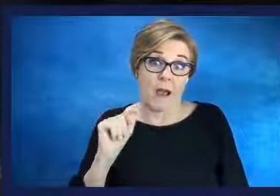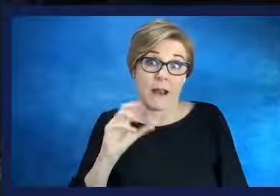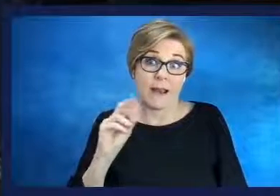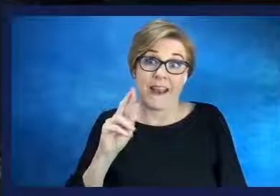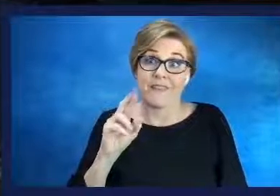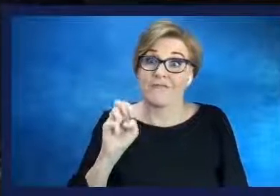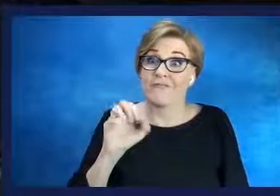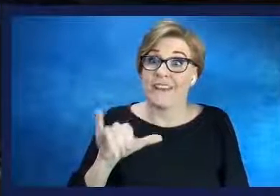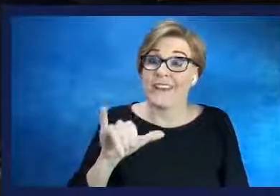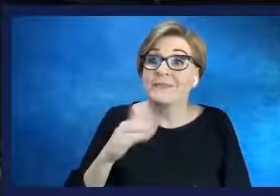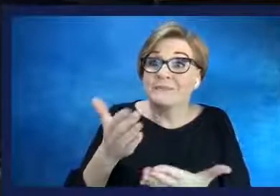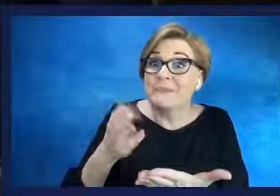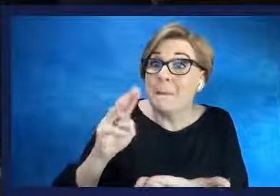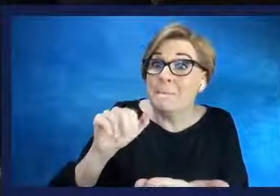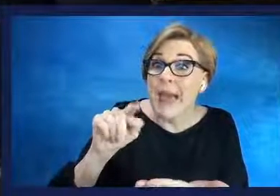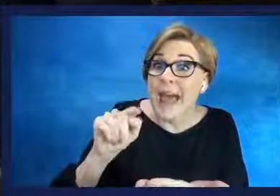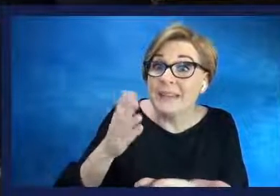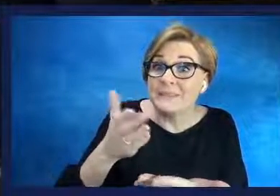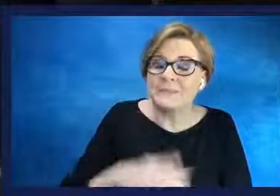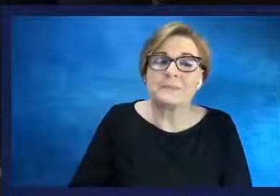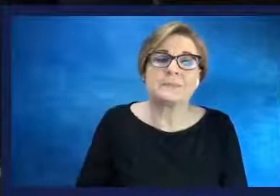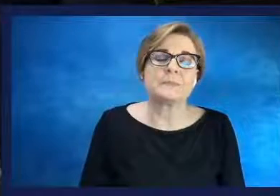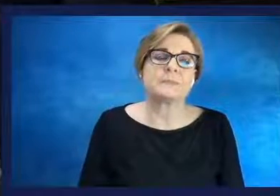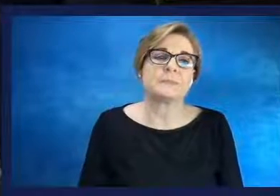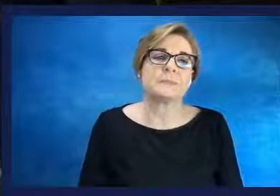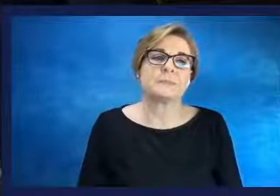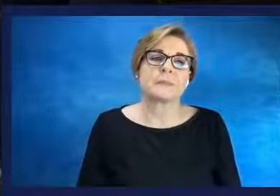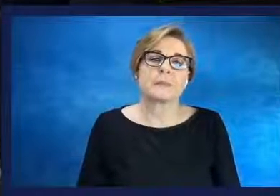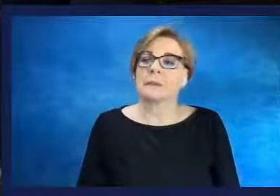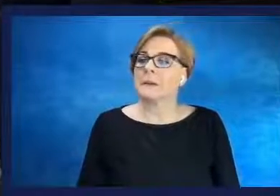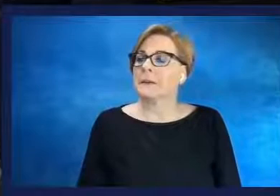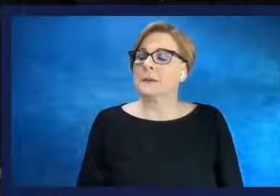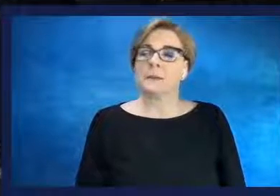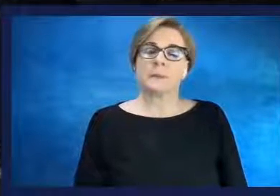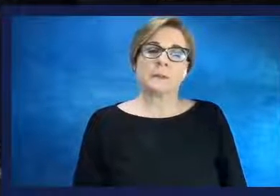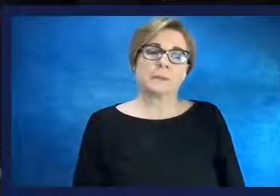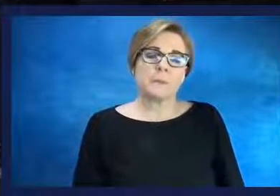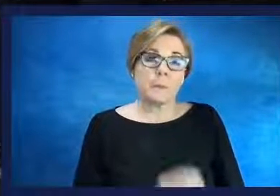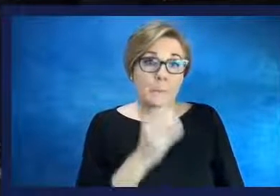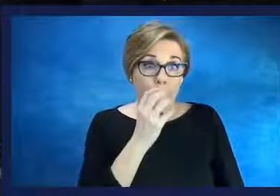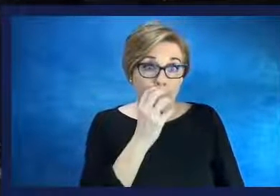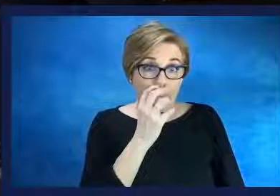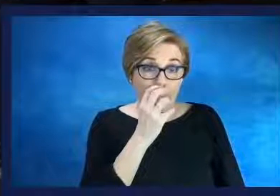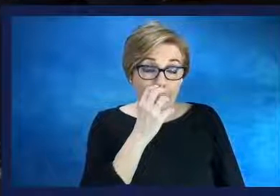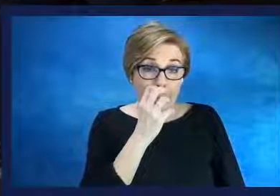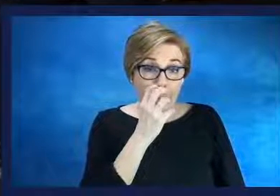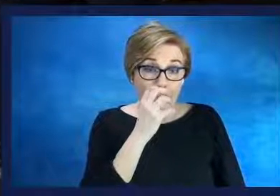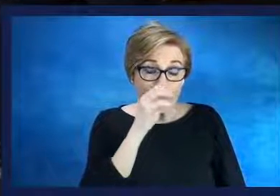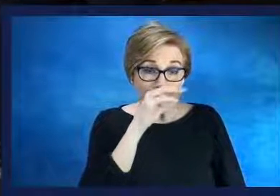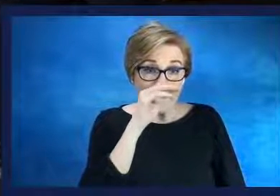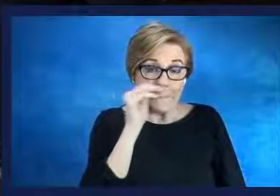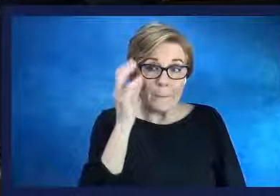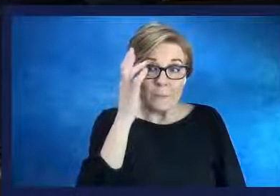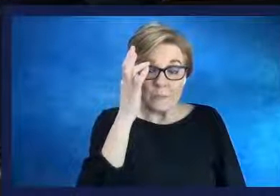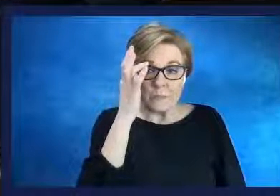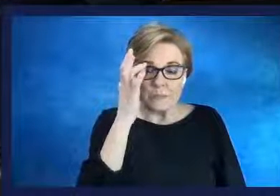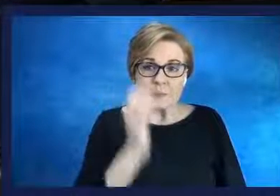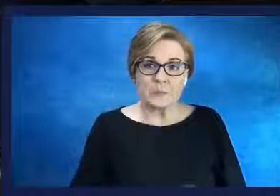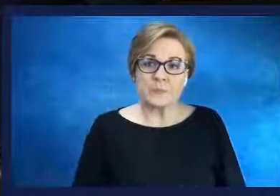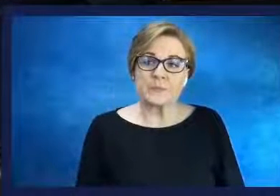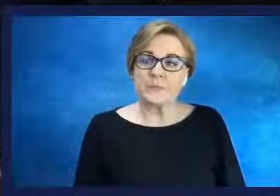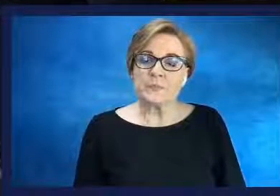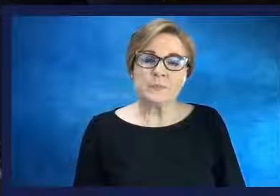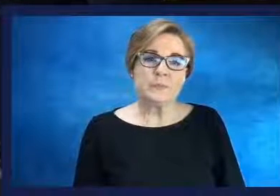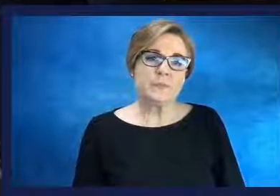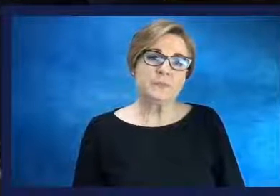Thanks, Betty, and thanks, guys, for making the trip back down to MECTEC while you were going through some of that